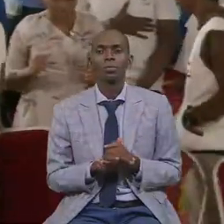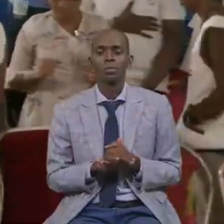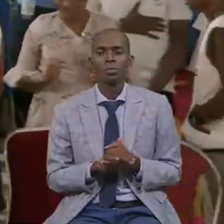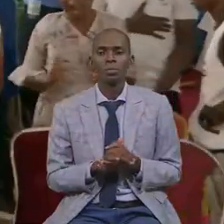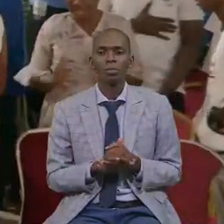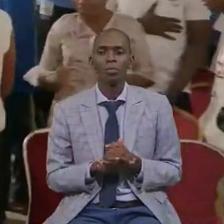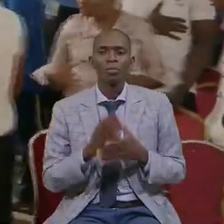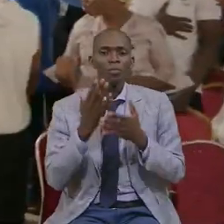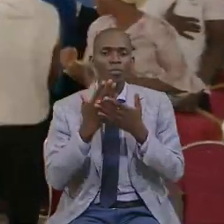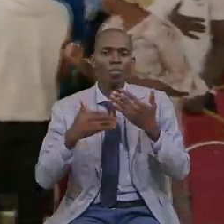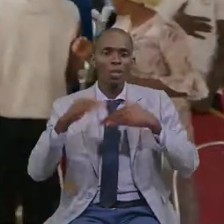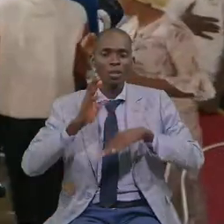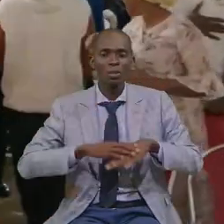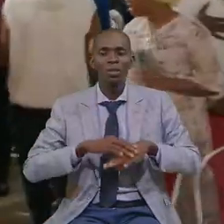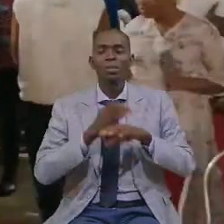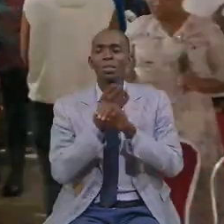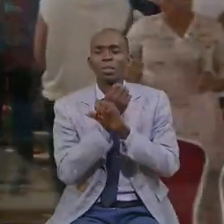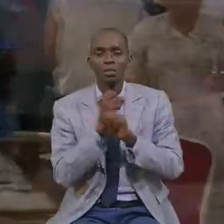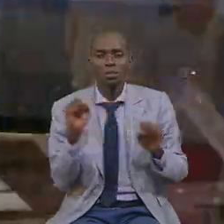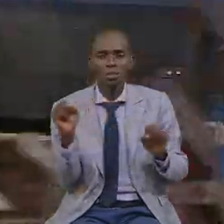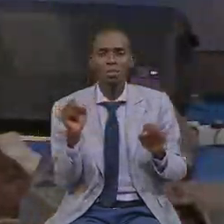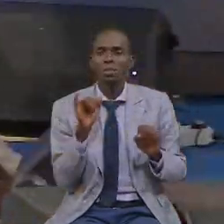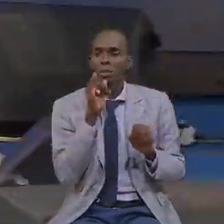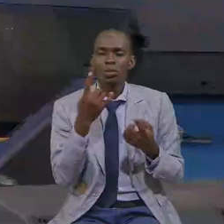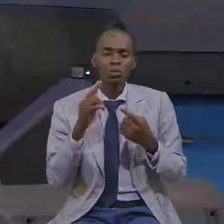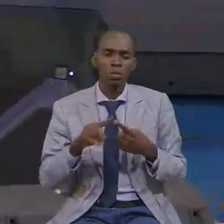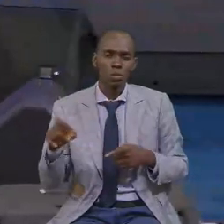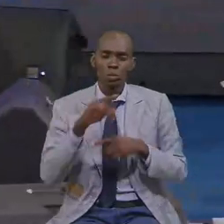Heaven's salvation is coming your way.